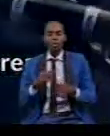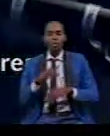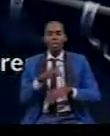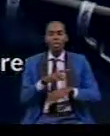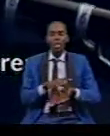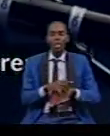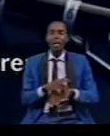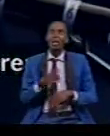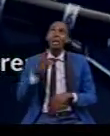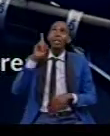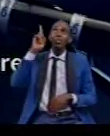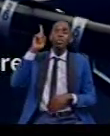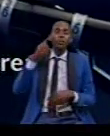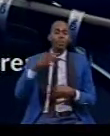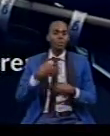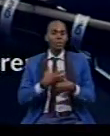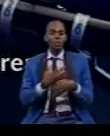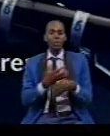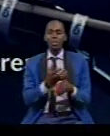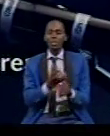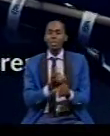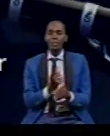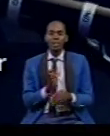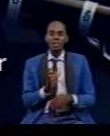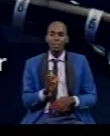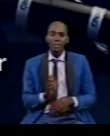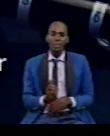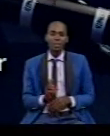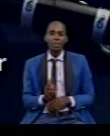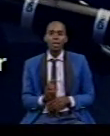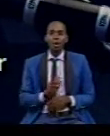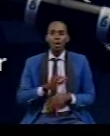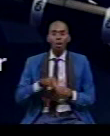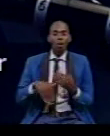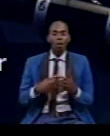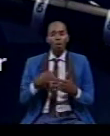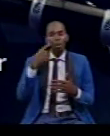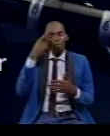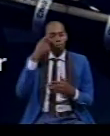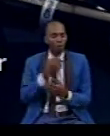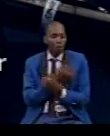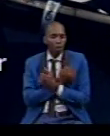answer. In Jesus' mighty name, we pray.